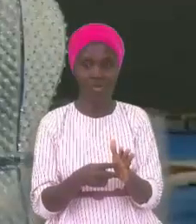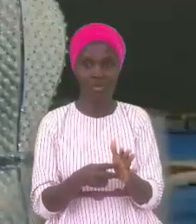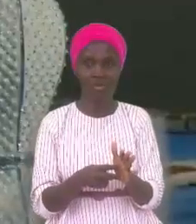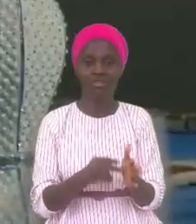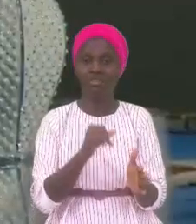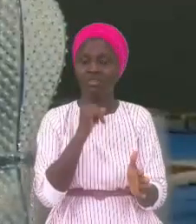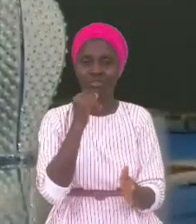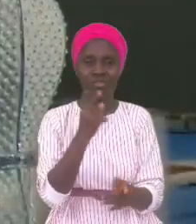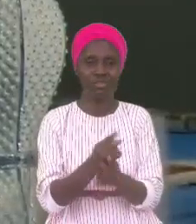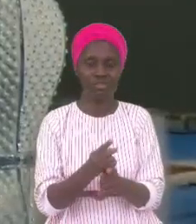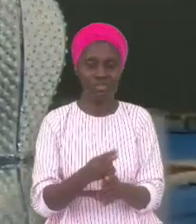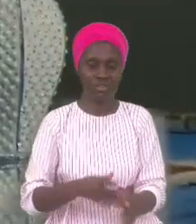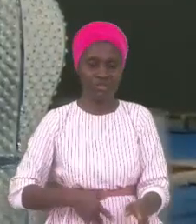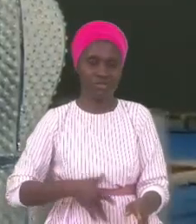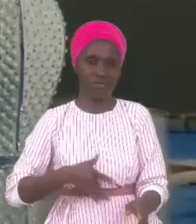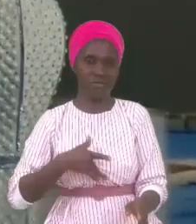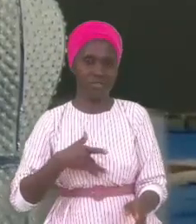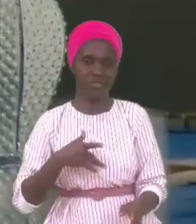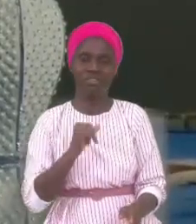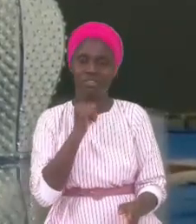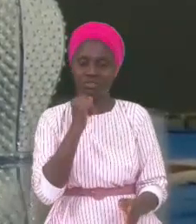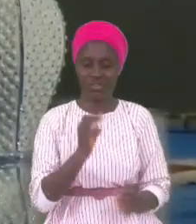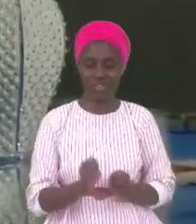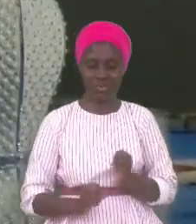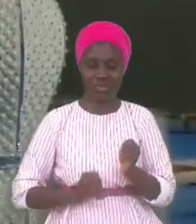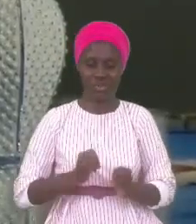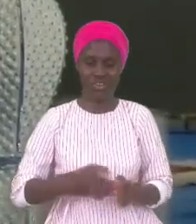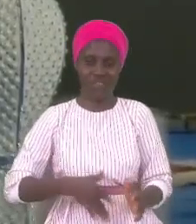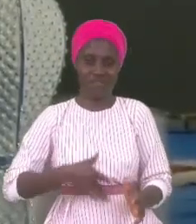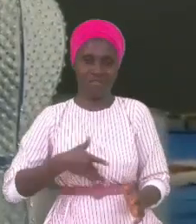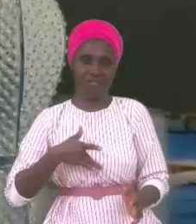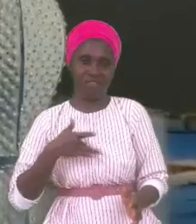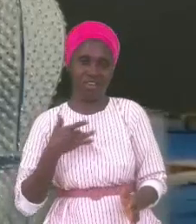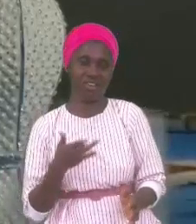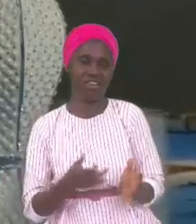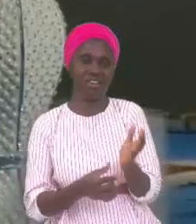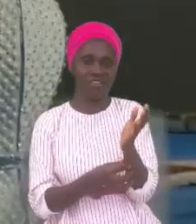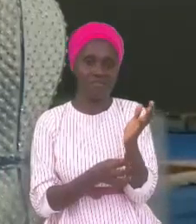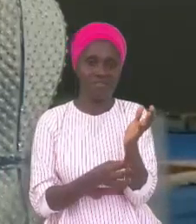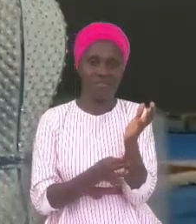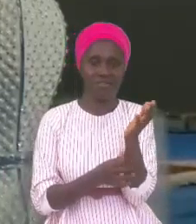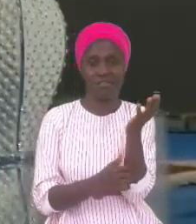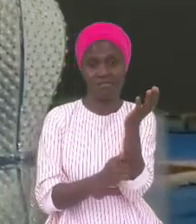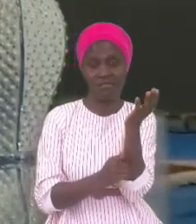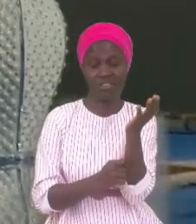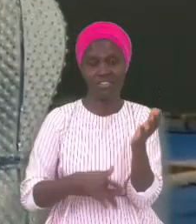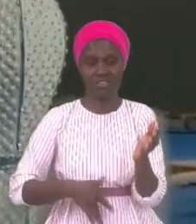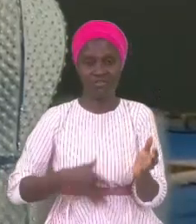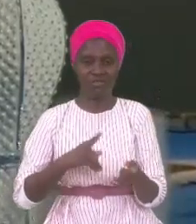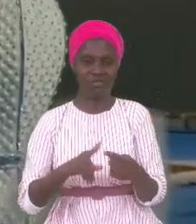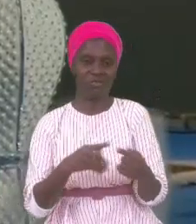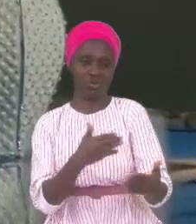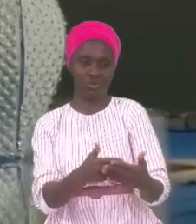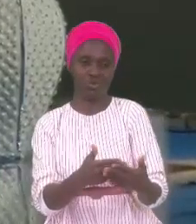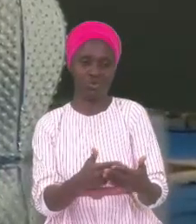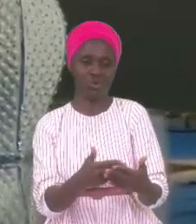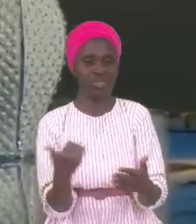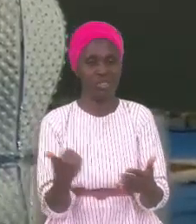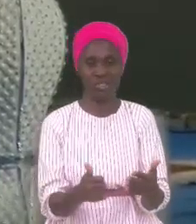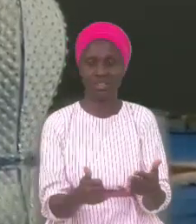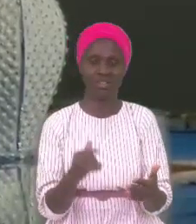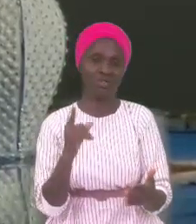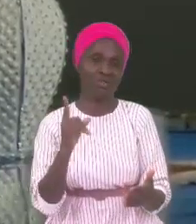emotional feeling or a fleshly feeling towards any of those people, like Mary, like Martha, like any